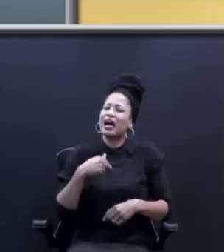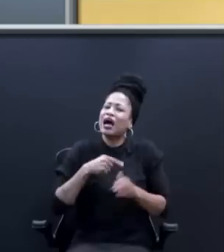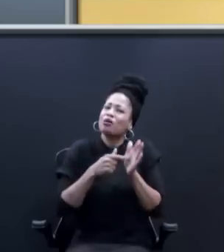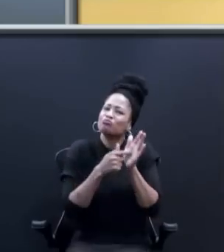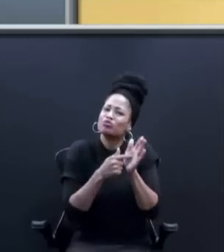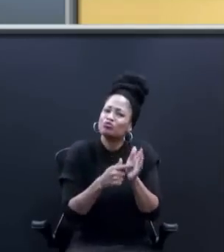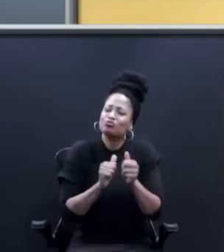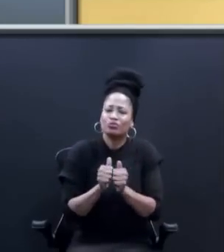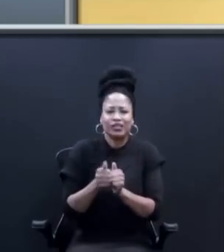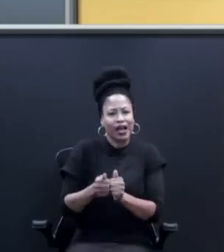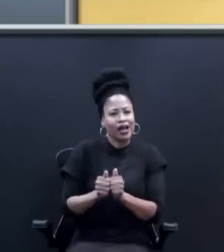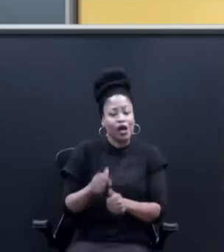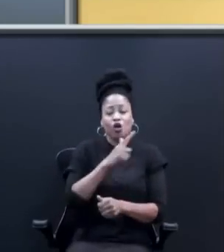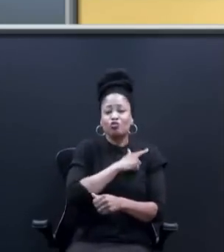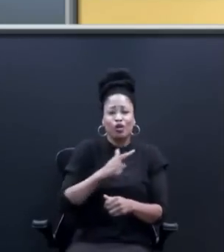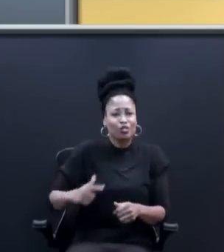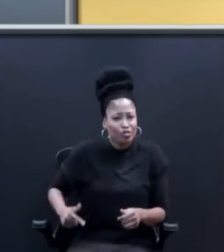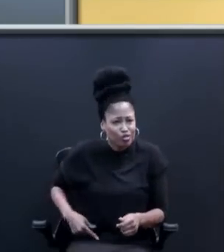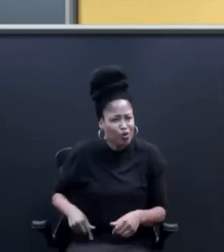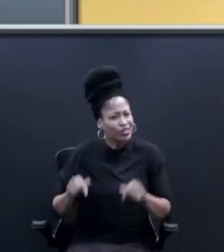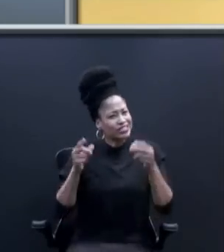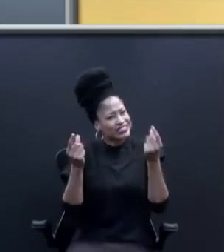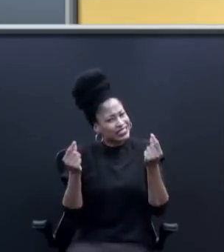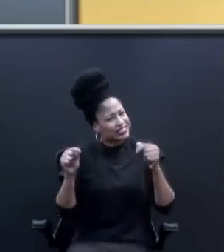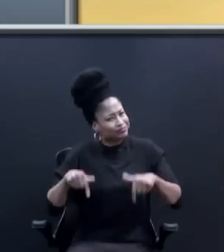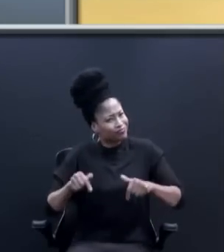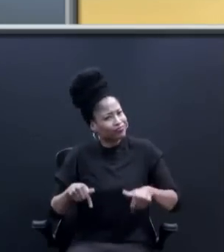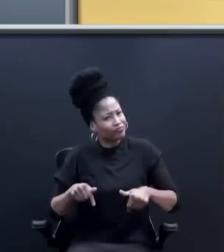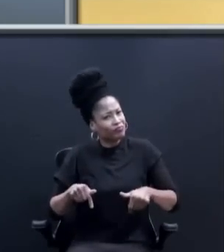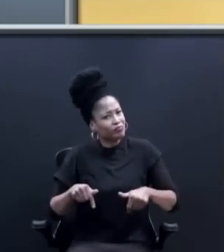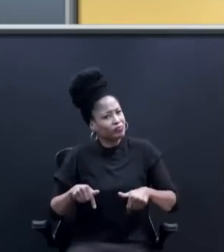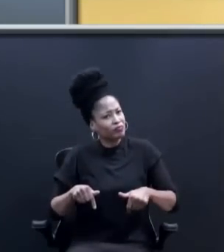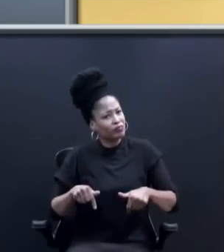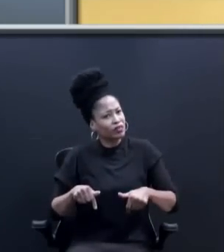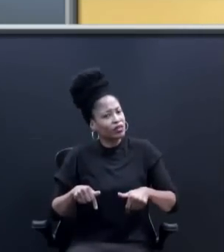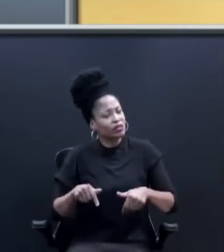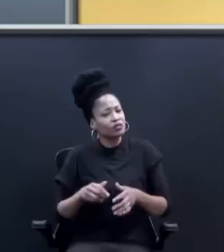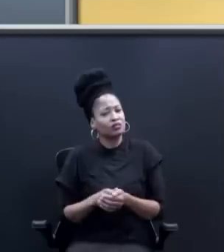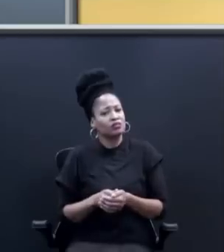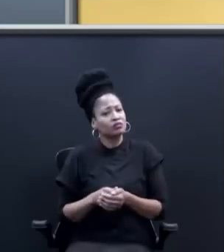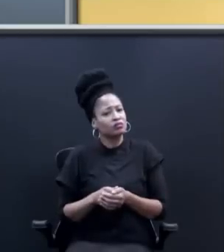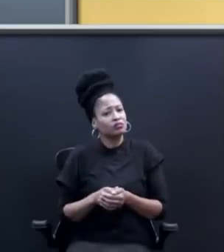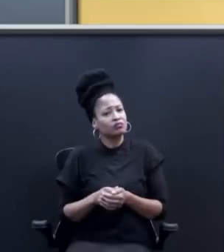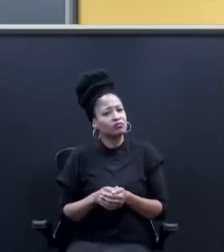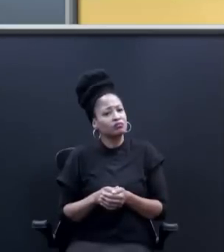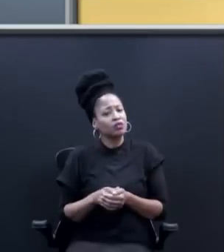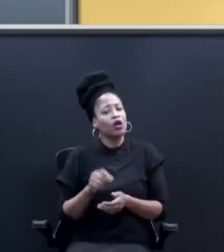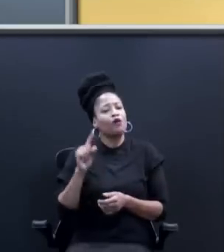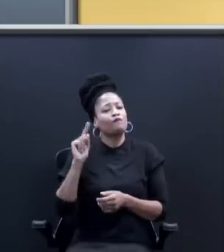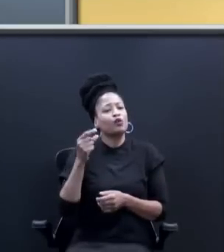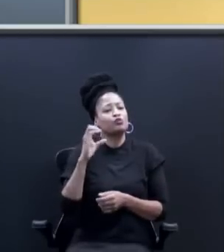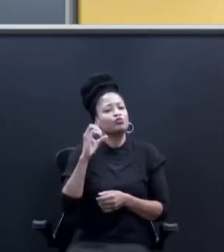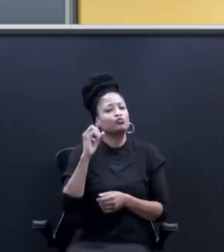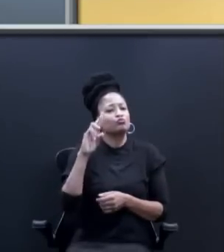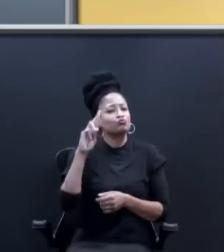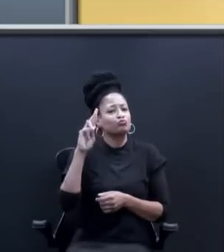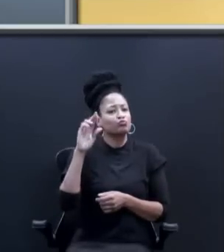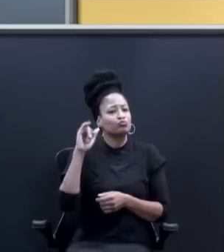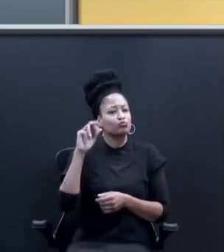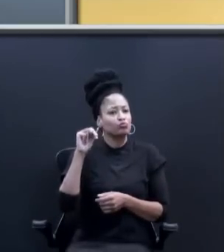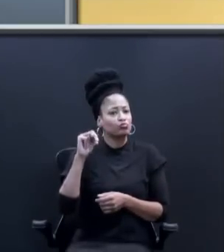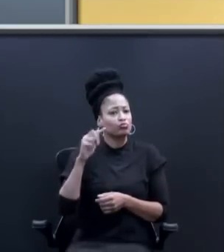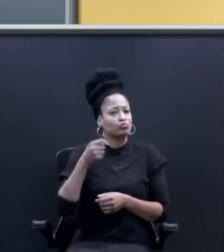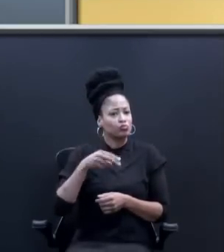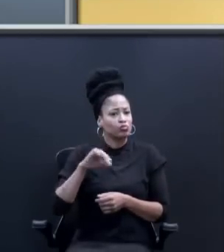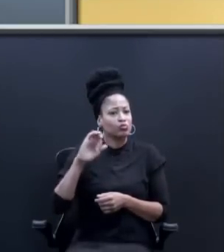nailed this thing to the wall so it cannot be disattached. If you want to know the truth, he put